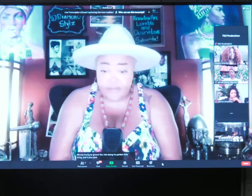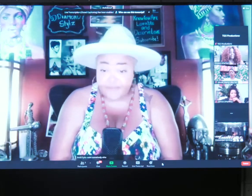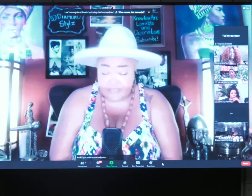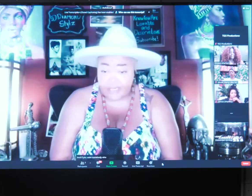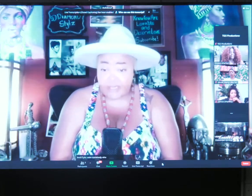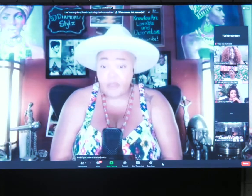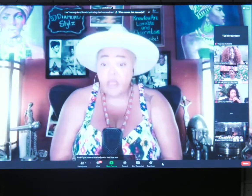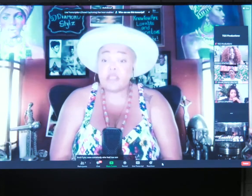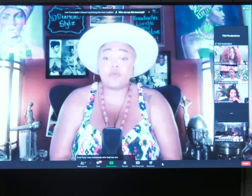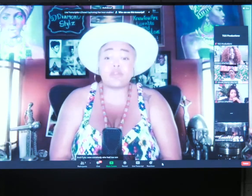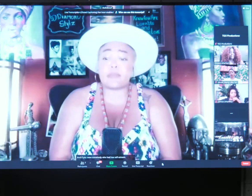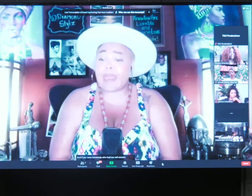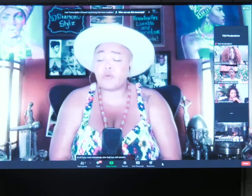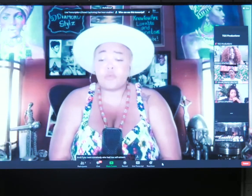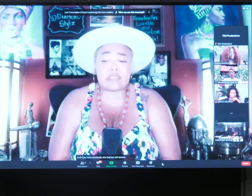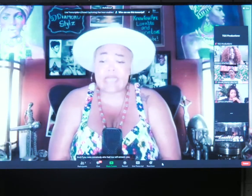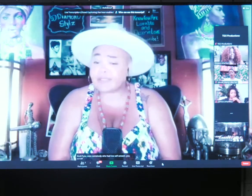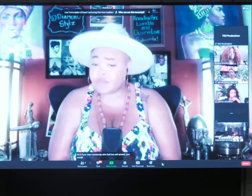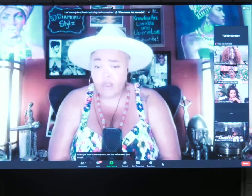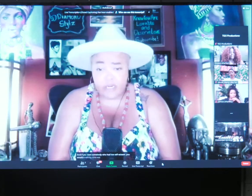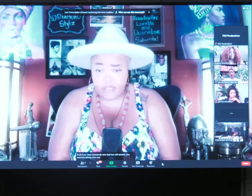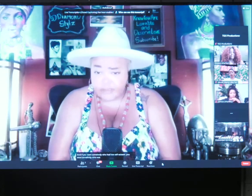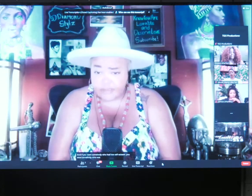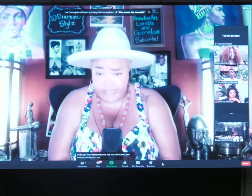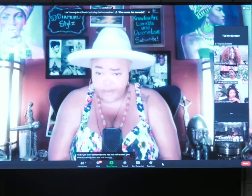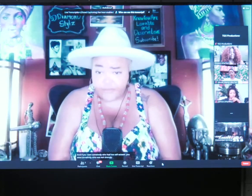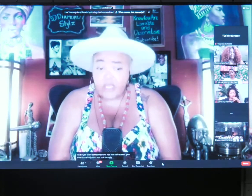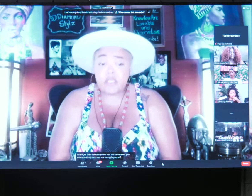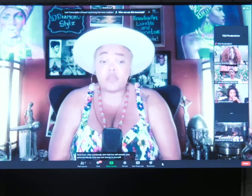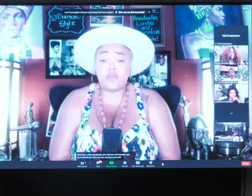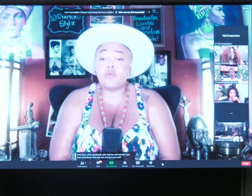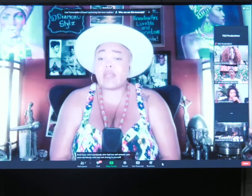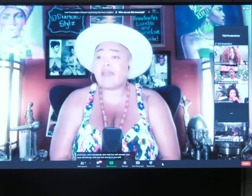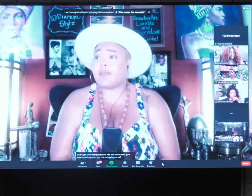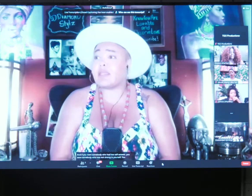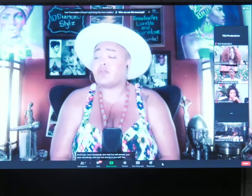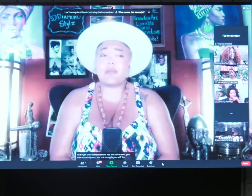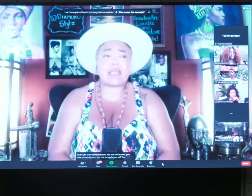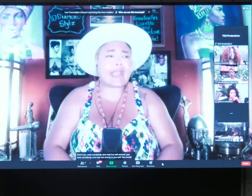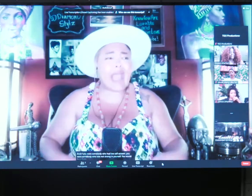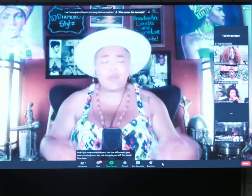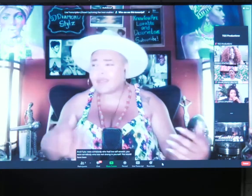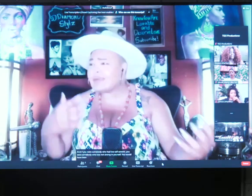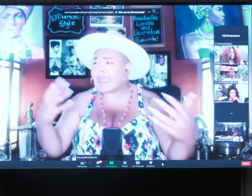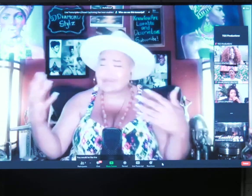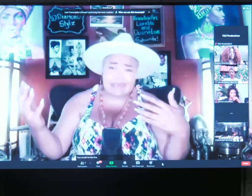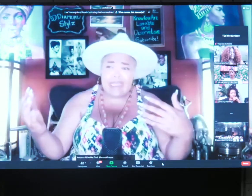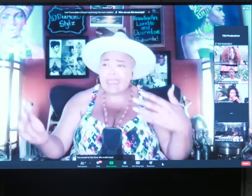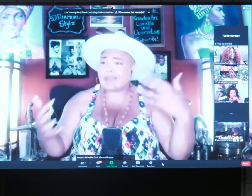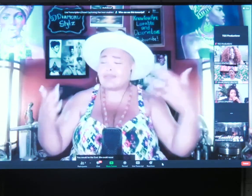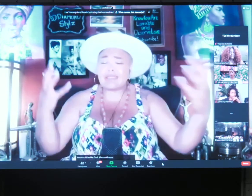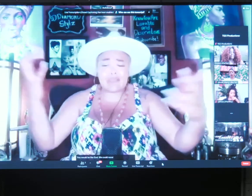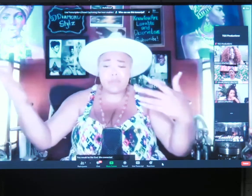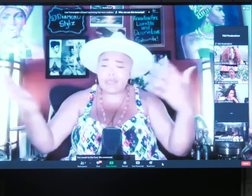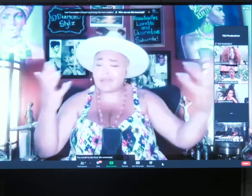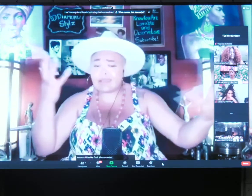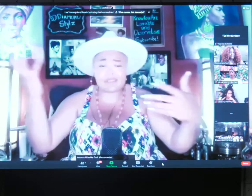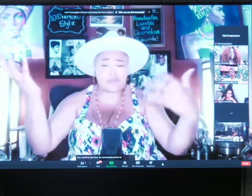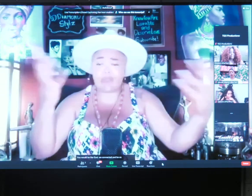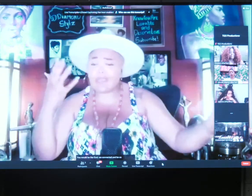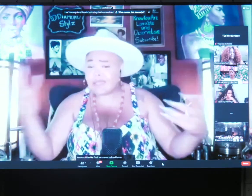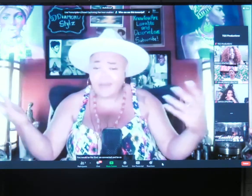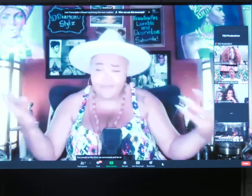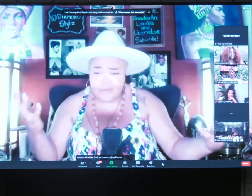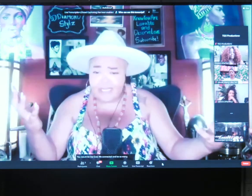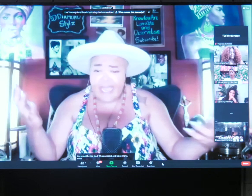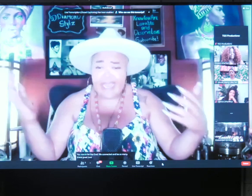low self-esteem, you were somebody who was not strong in yourself, you would have been like, God, we connected in these